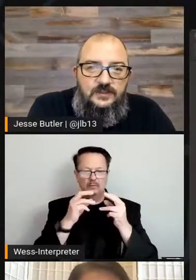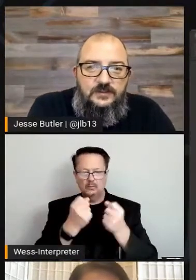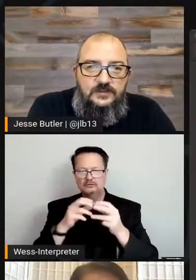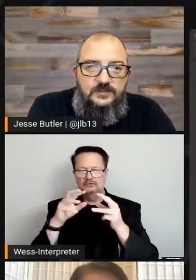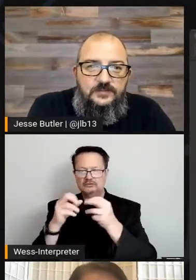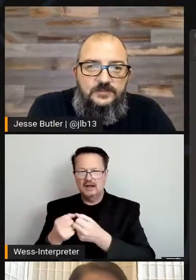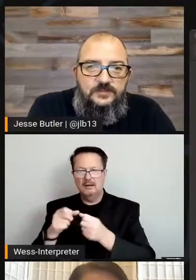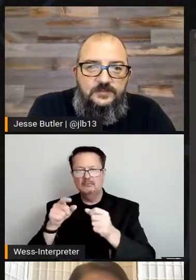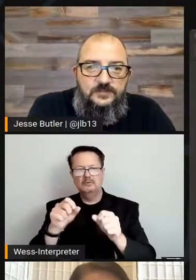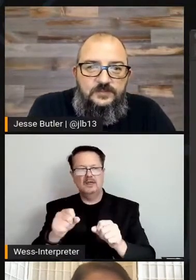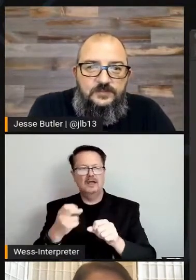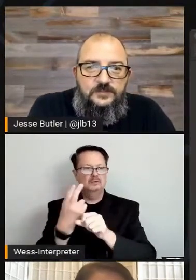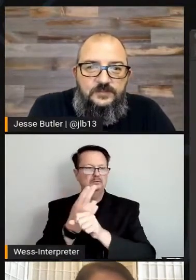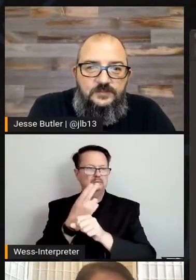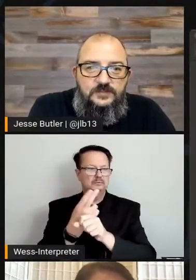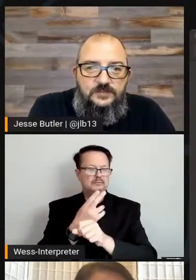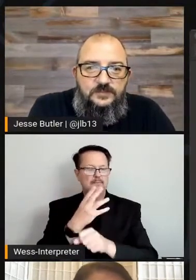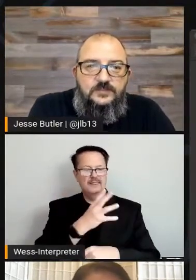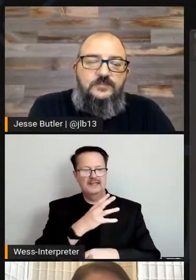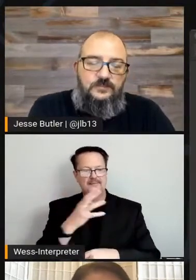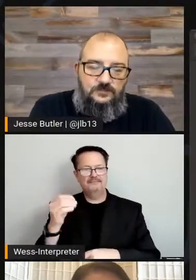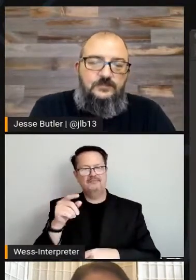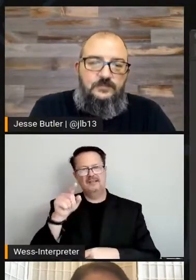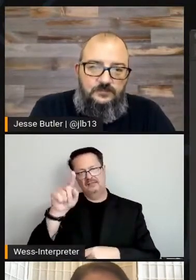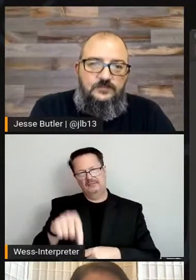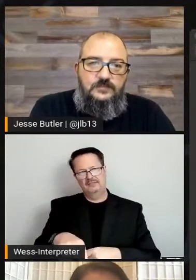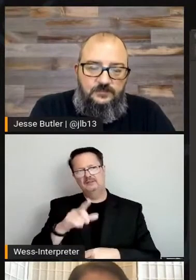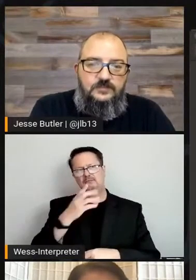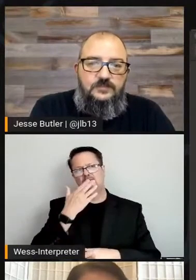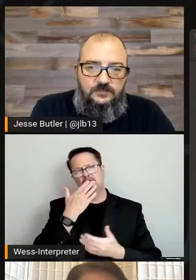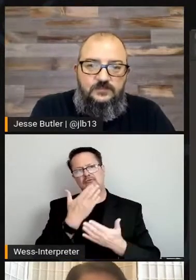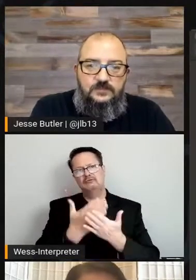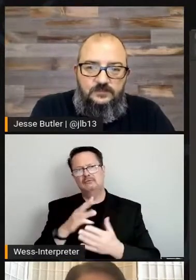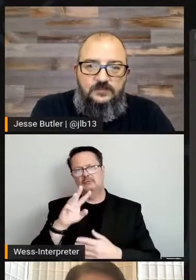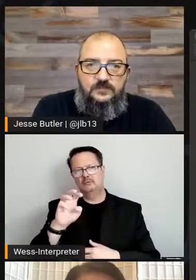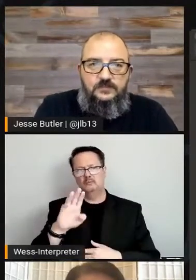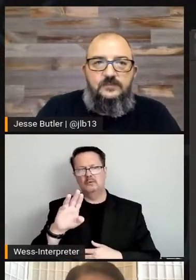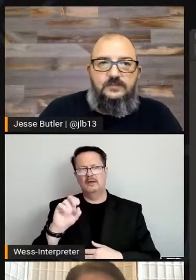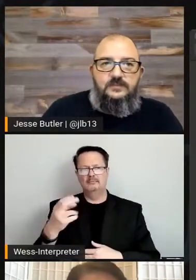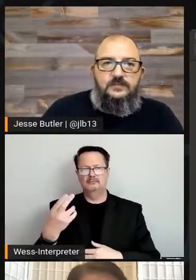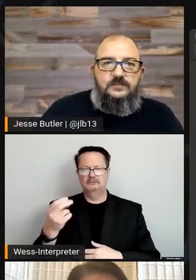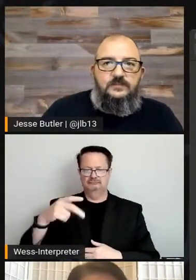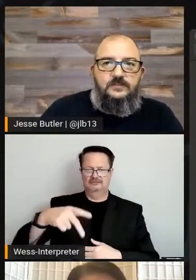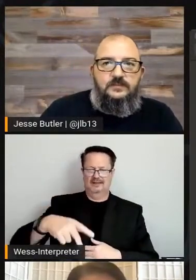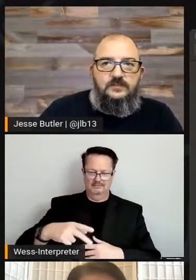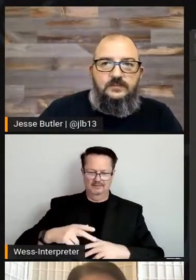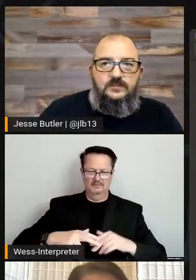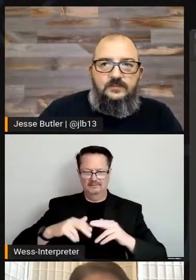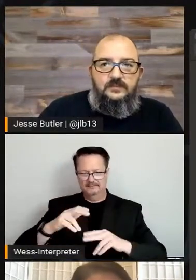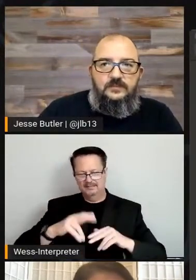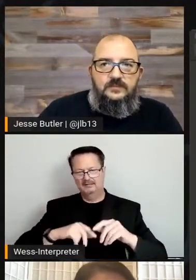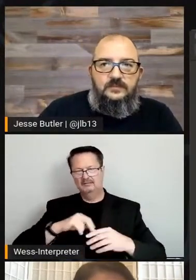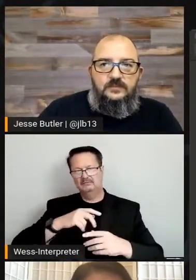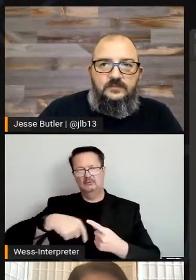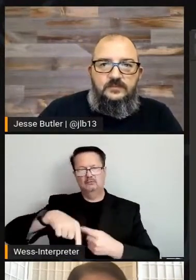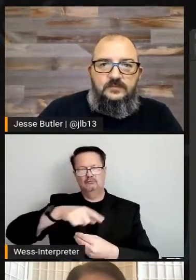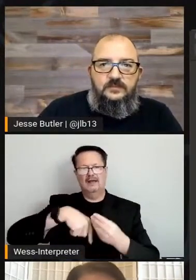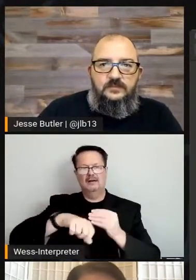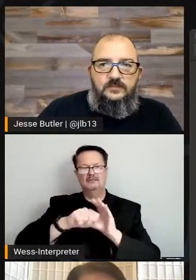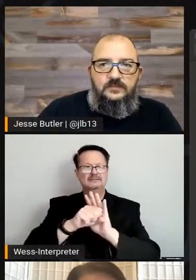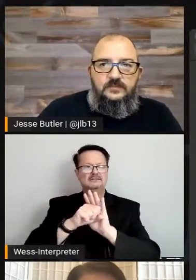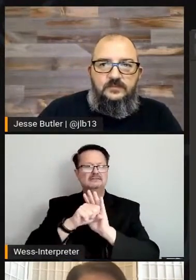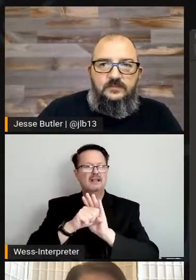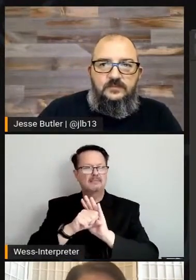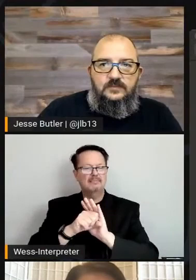use. And these are really good workshops that we have built around, sample applications and really being